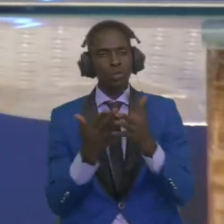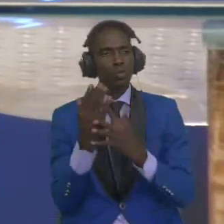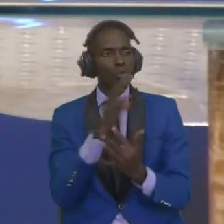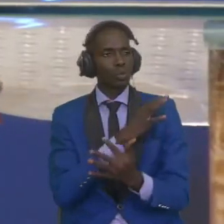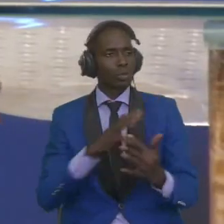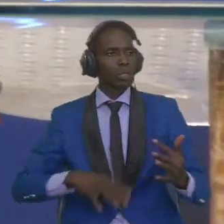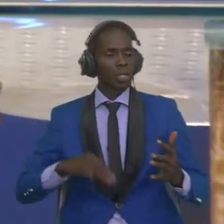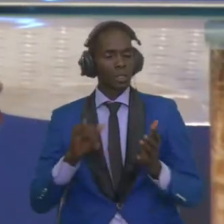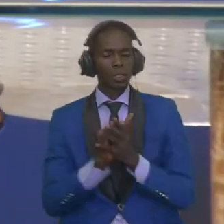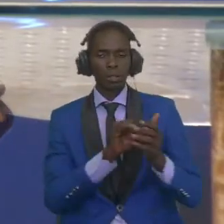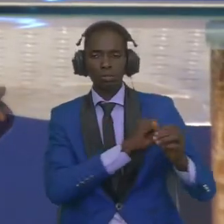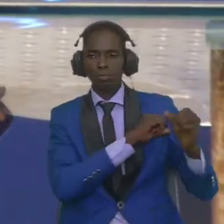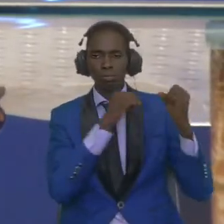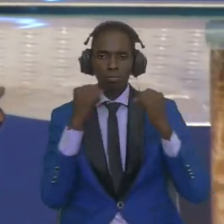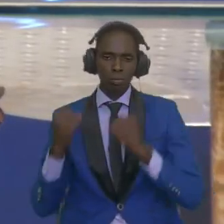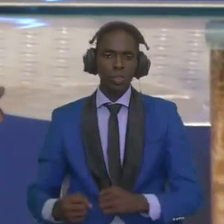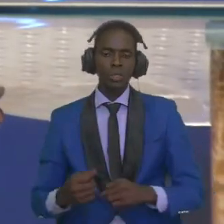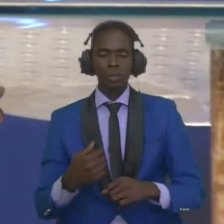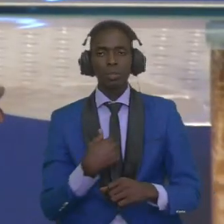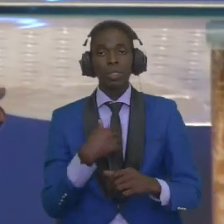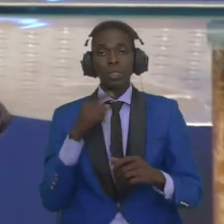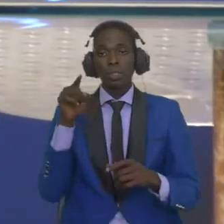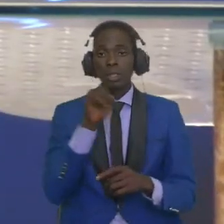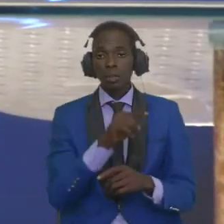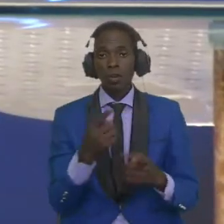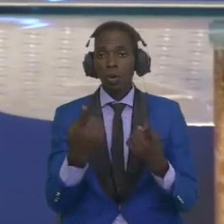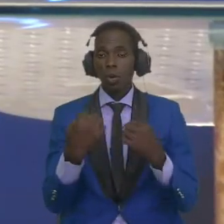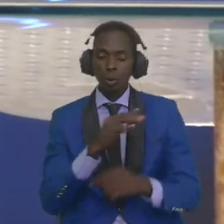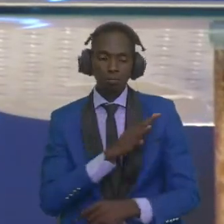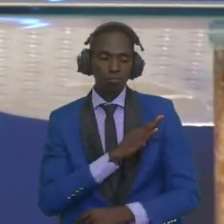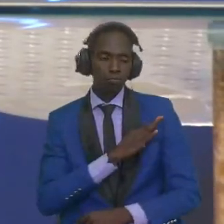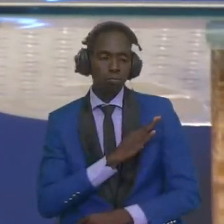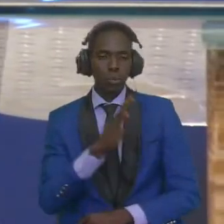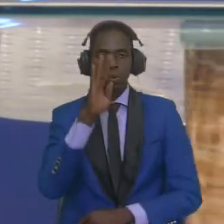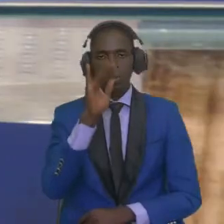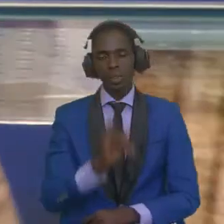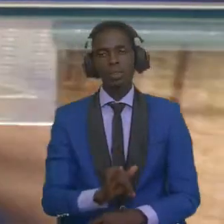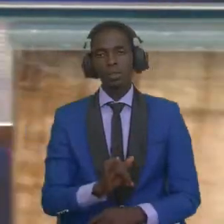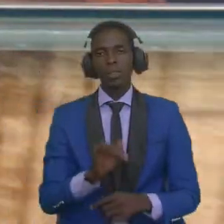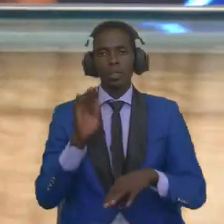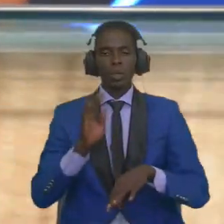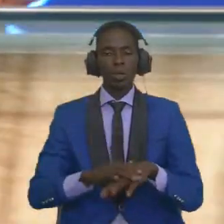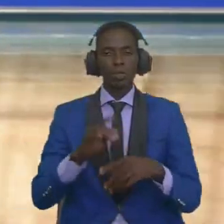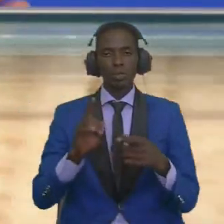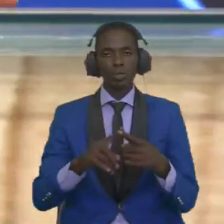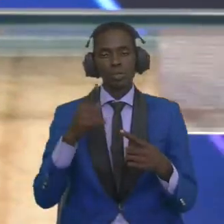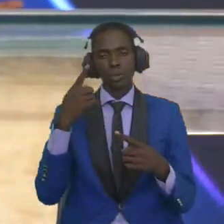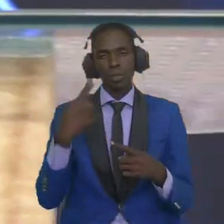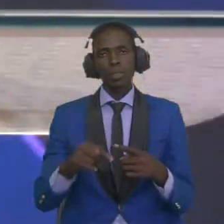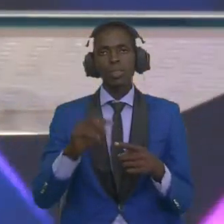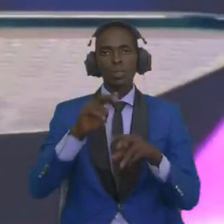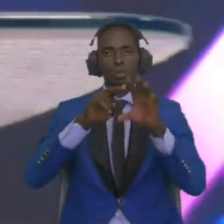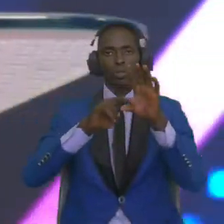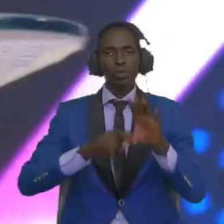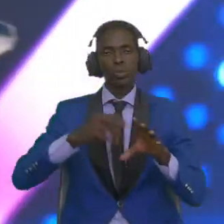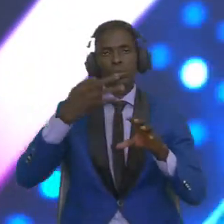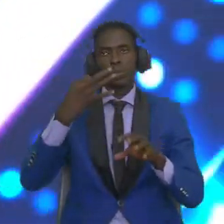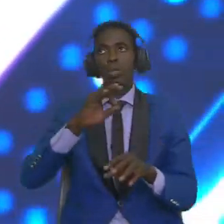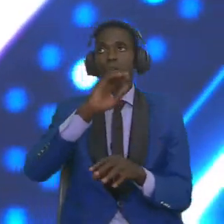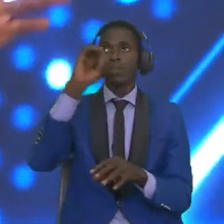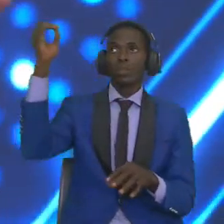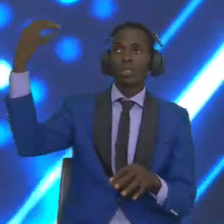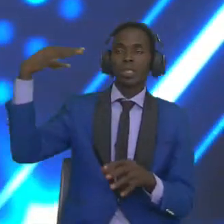us therefore come boldly unto the throne of grace, that we may